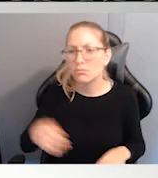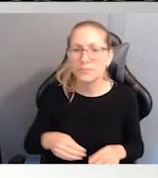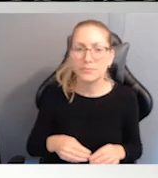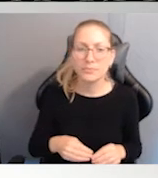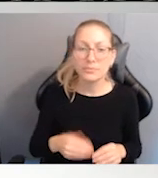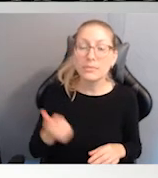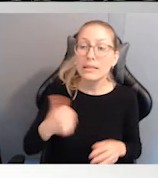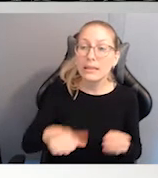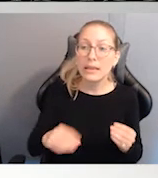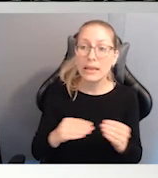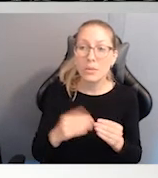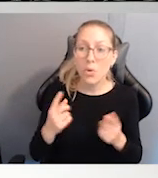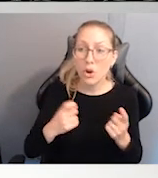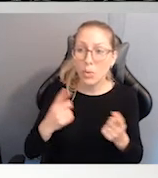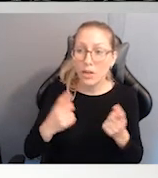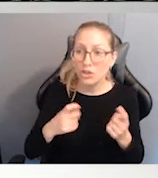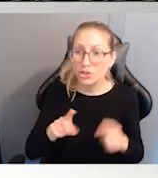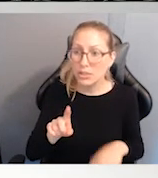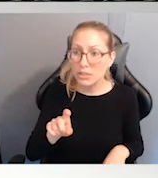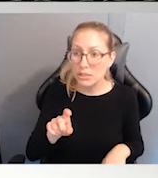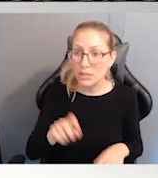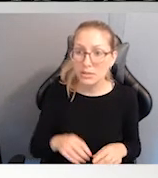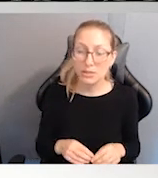Any more questions?